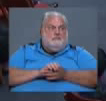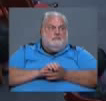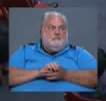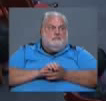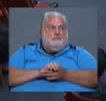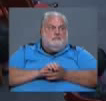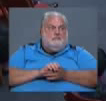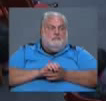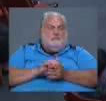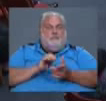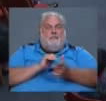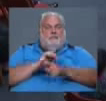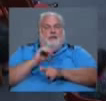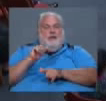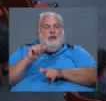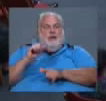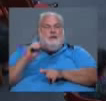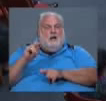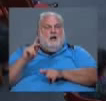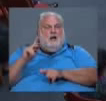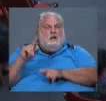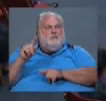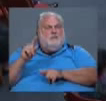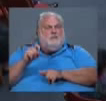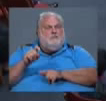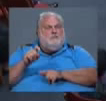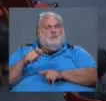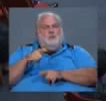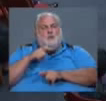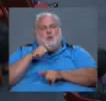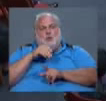Who did you notify in College Station and Granite Mountain?